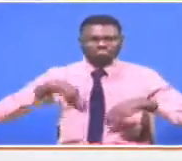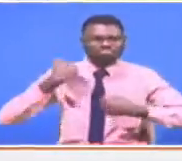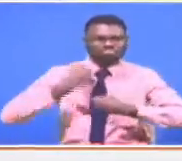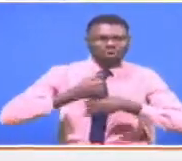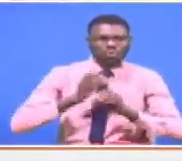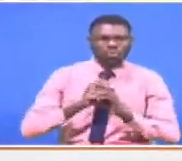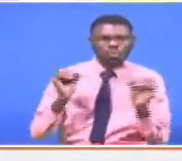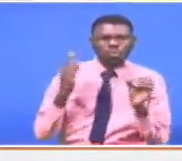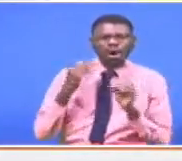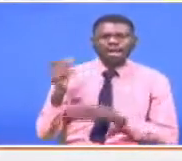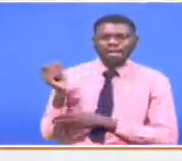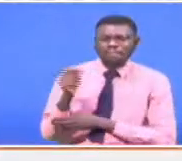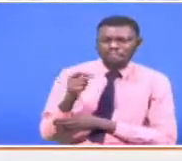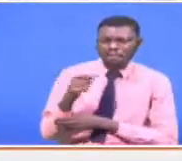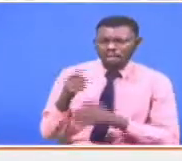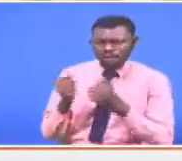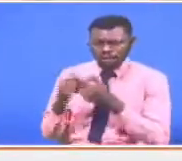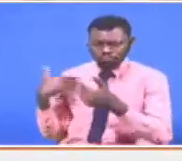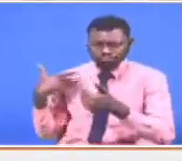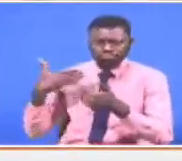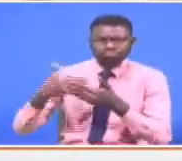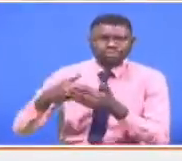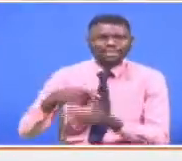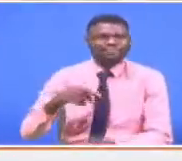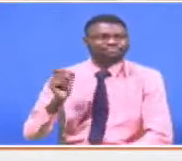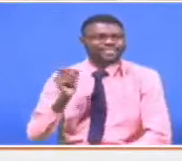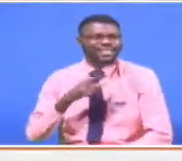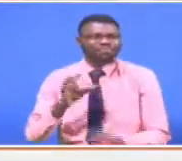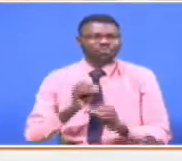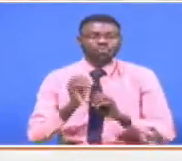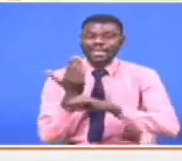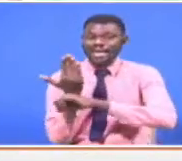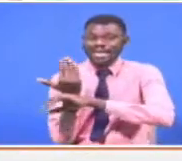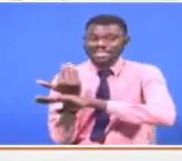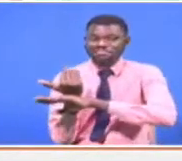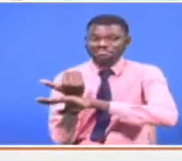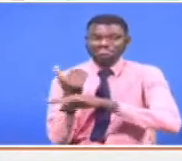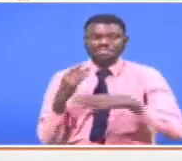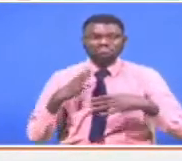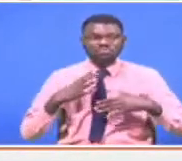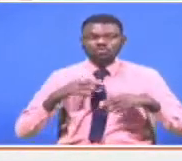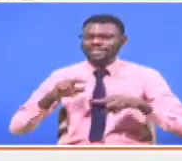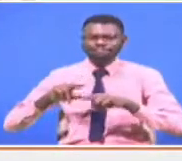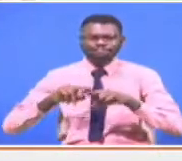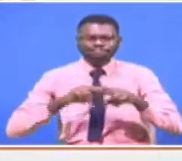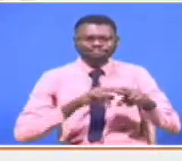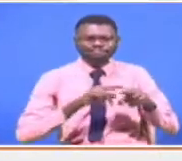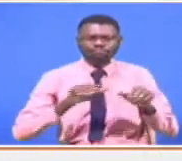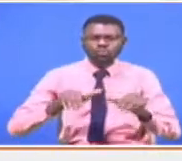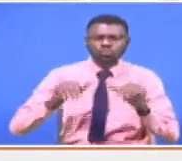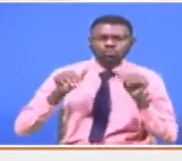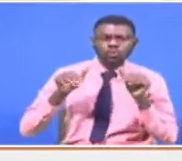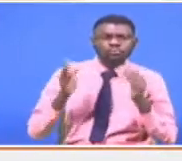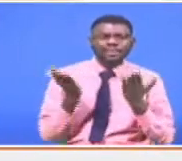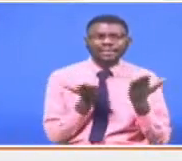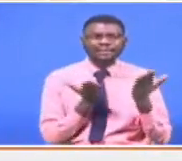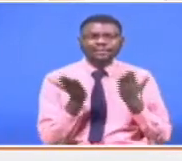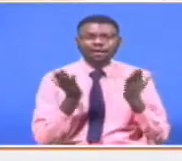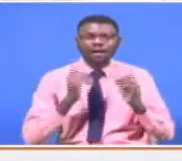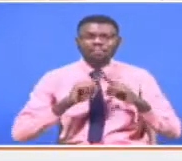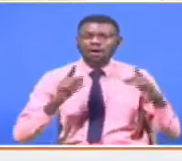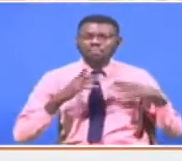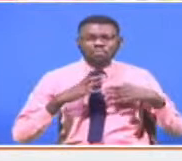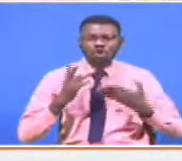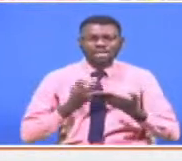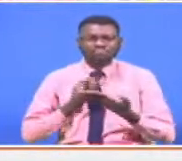of their salaries for the last 10 months. At the reception, outpatients await to be served, but no admissions are